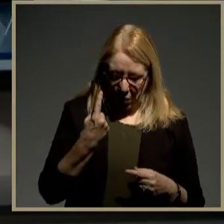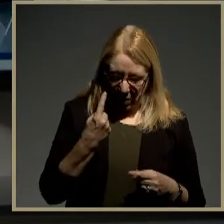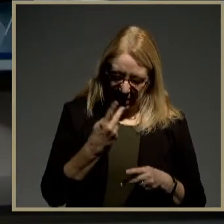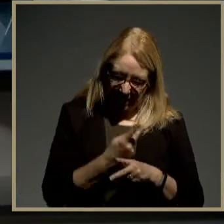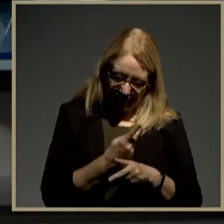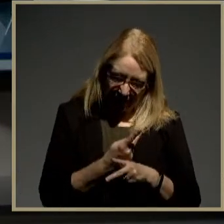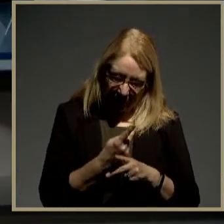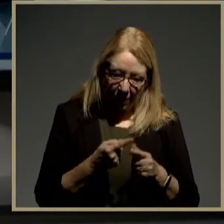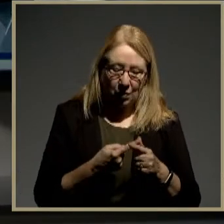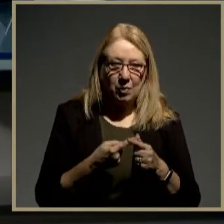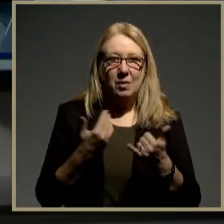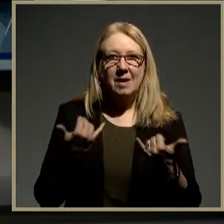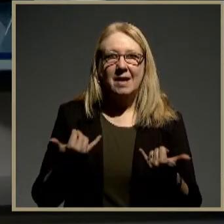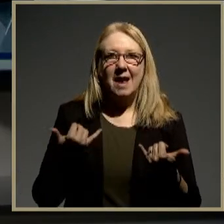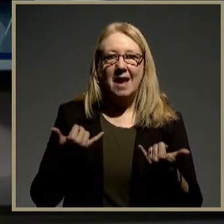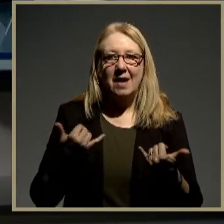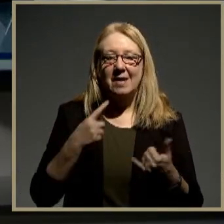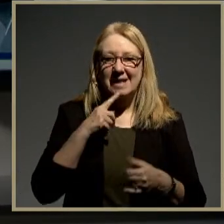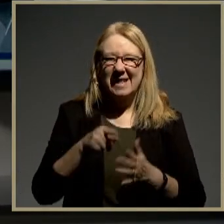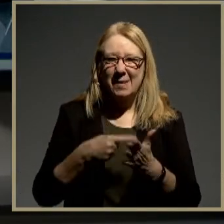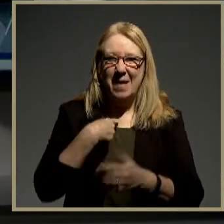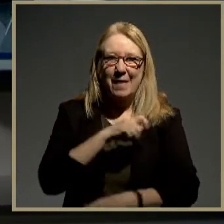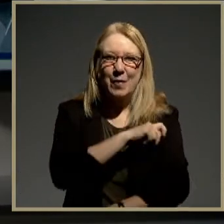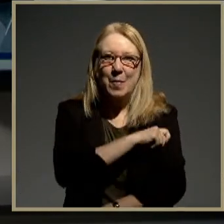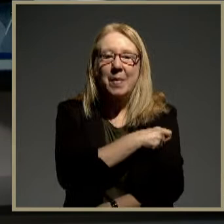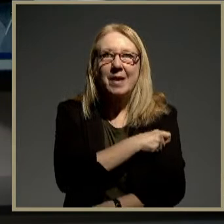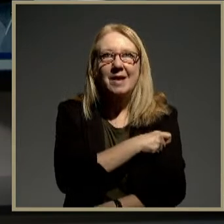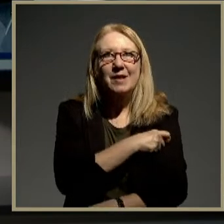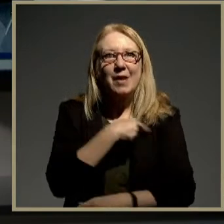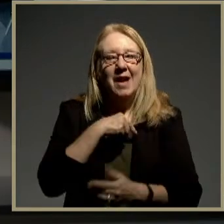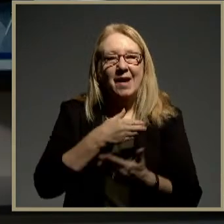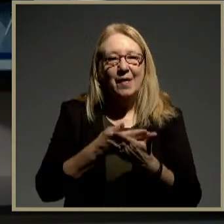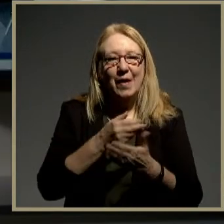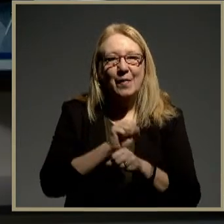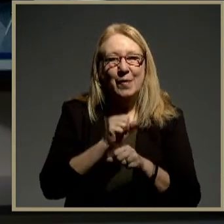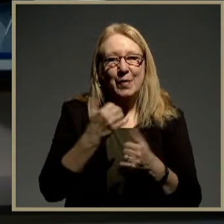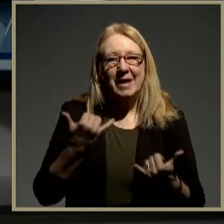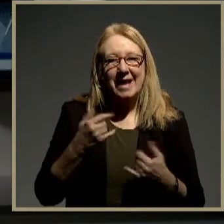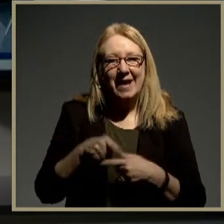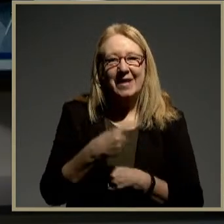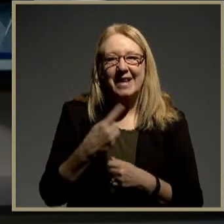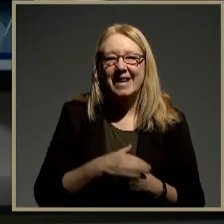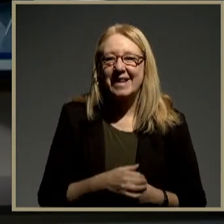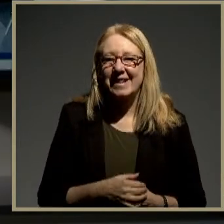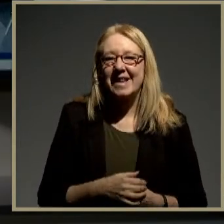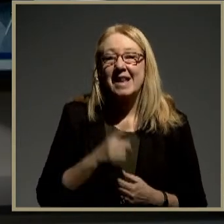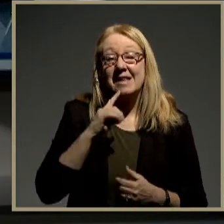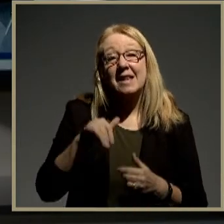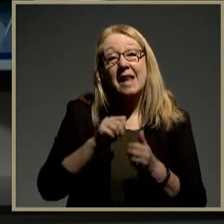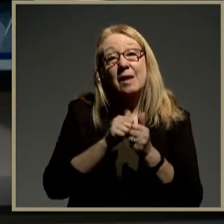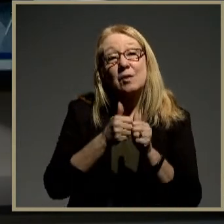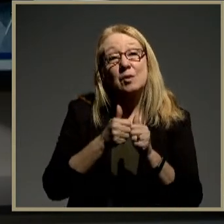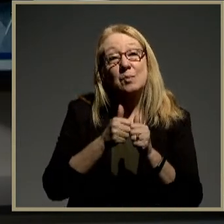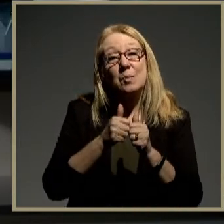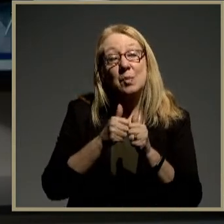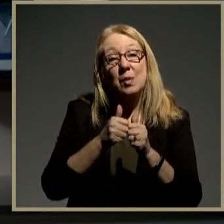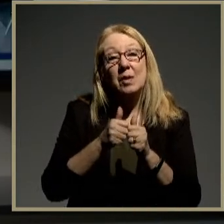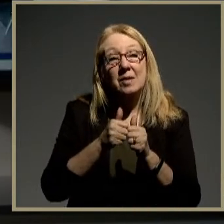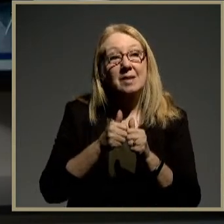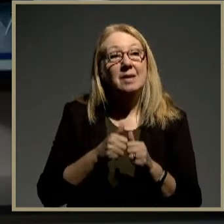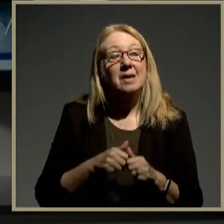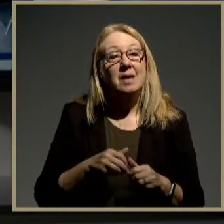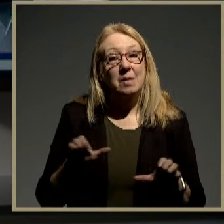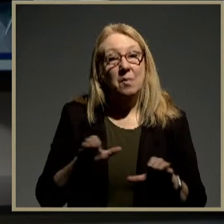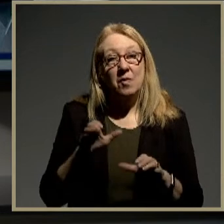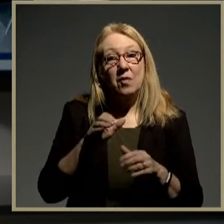is now. I have to pinch myself every day when I come to work these days. Well, the sports performance area looks really